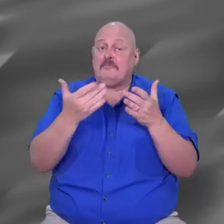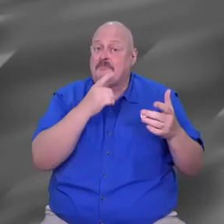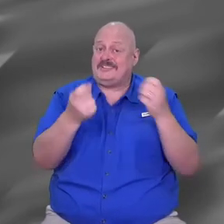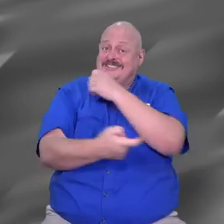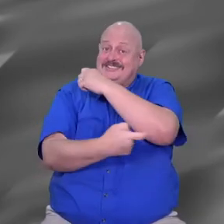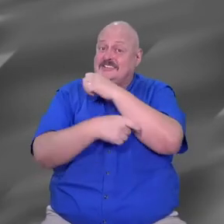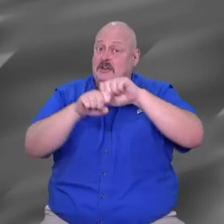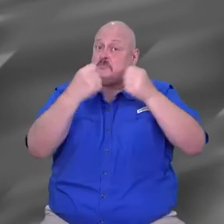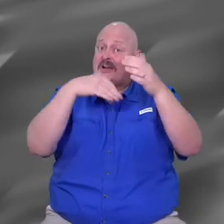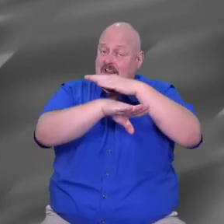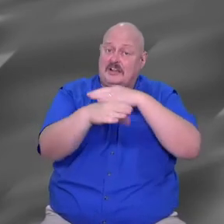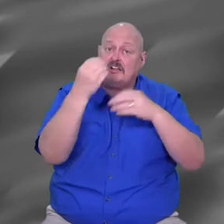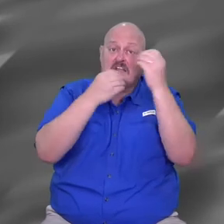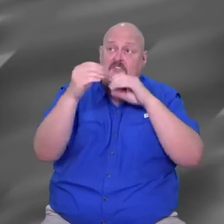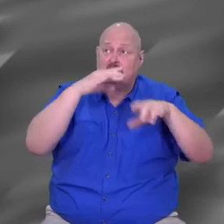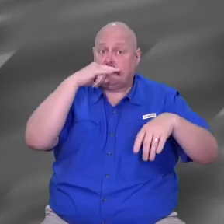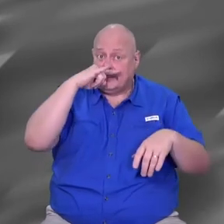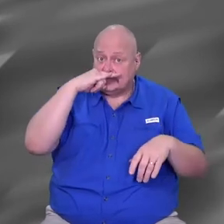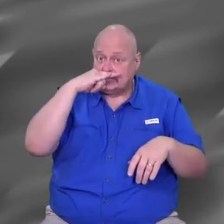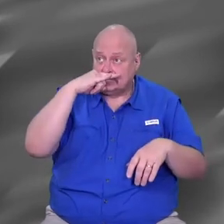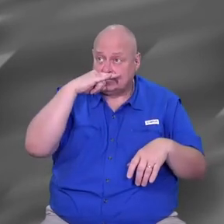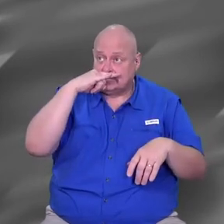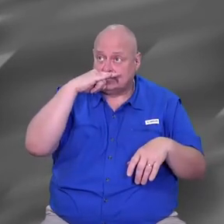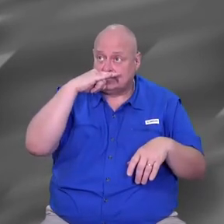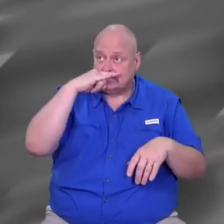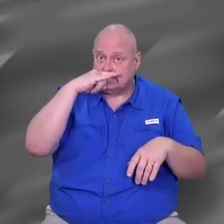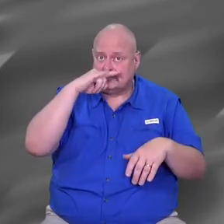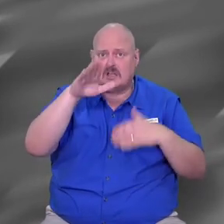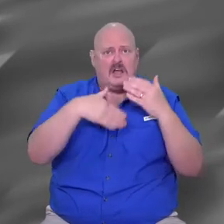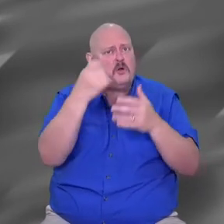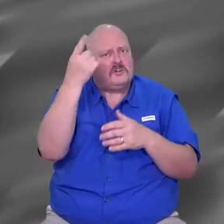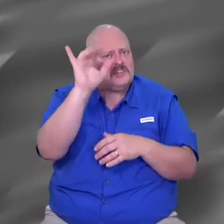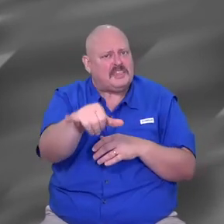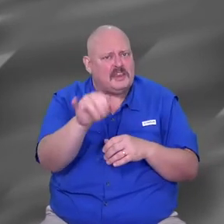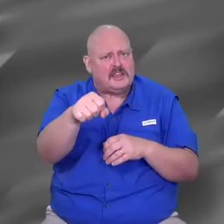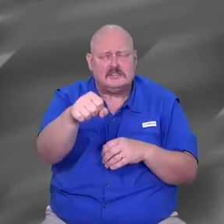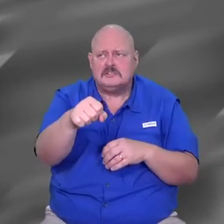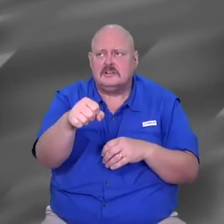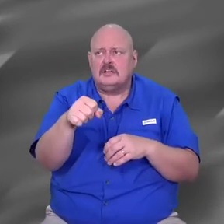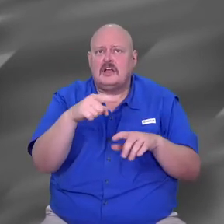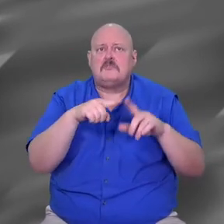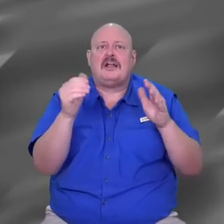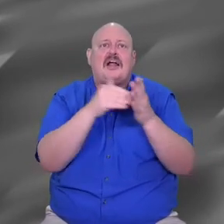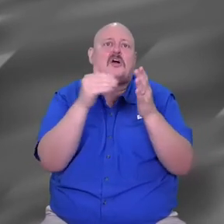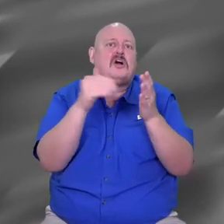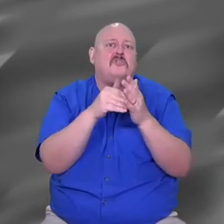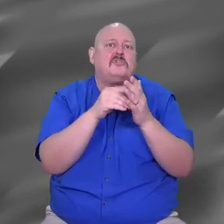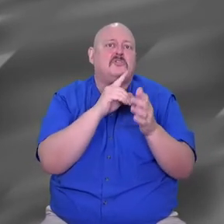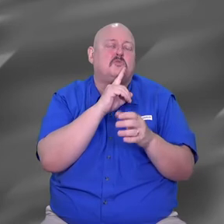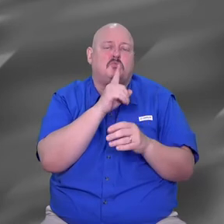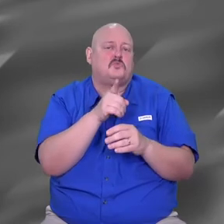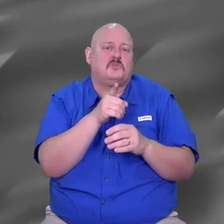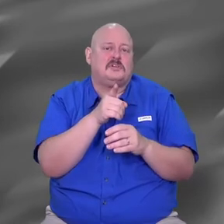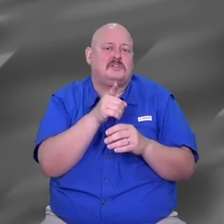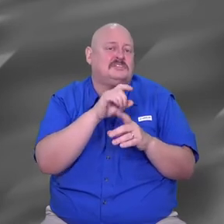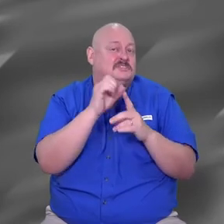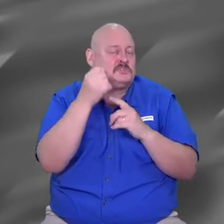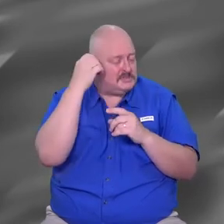break into a house just to feed my kids. Don't we all get that? But how often is that really the